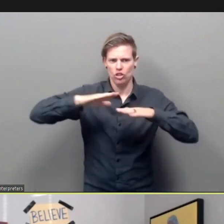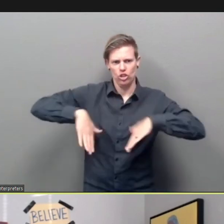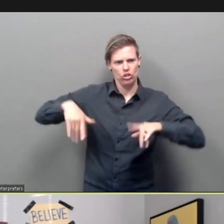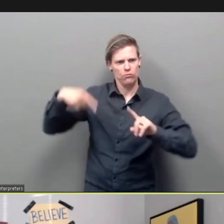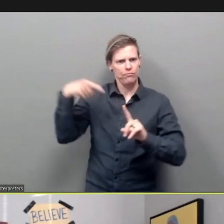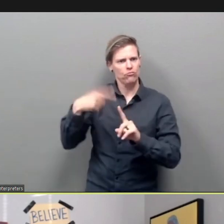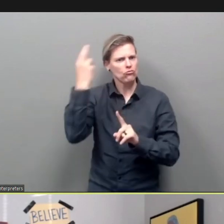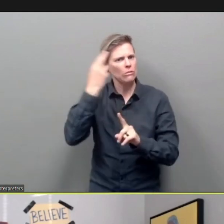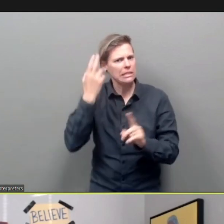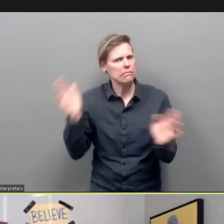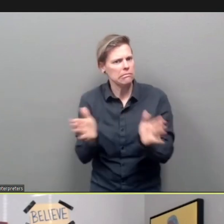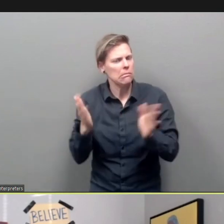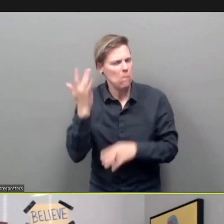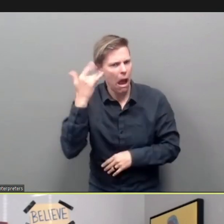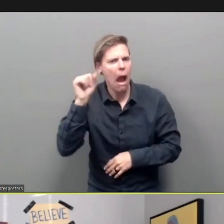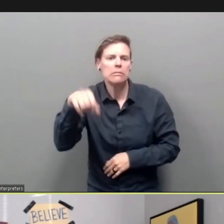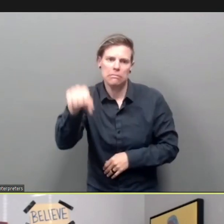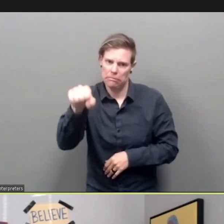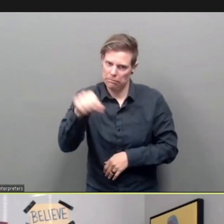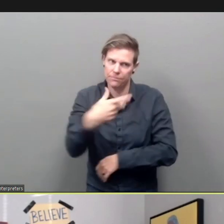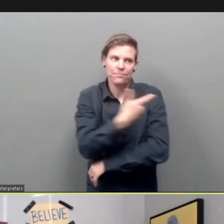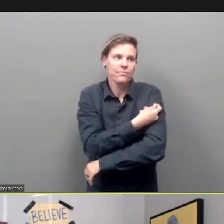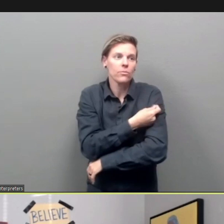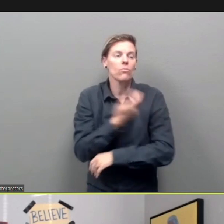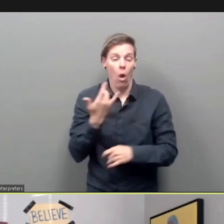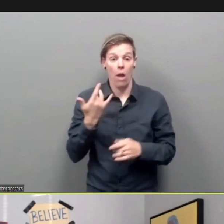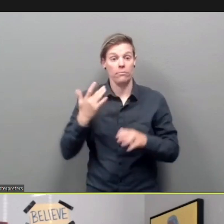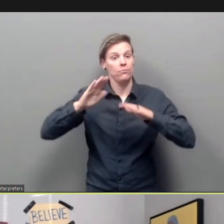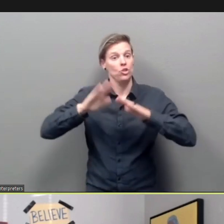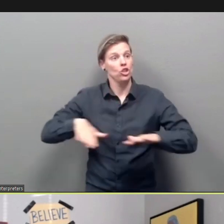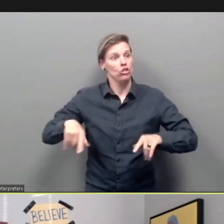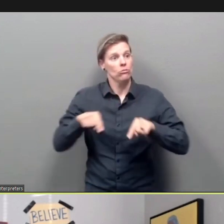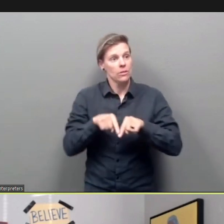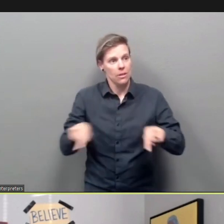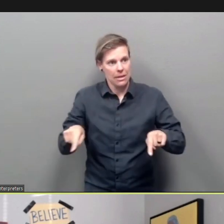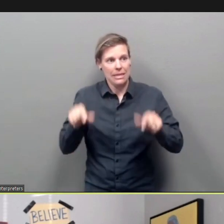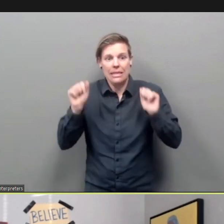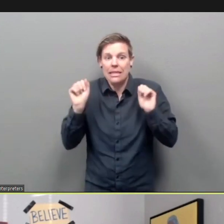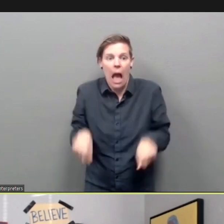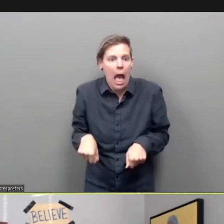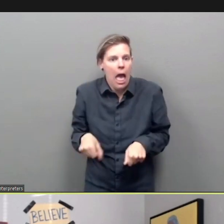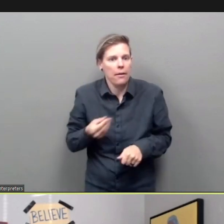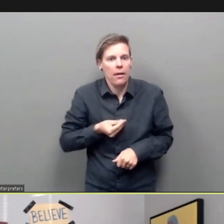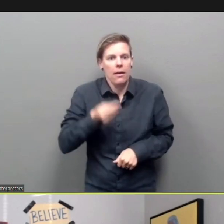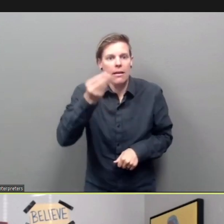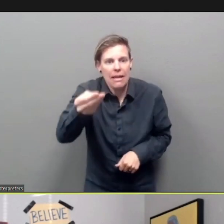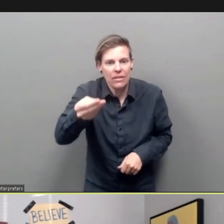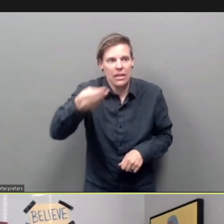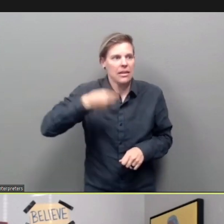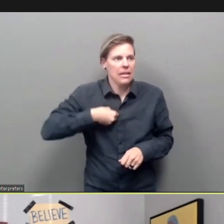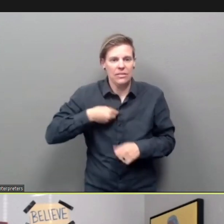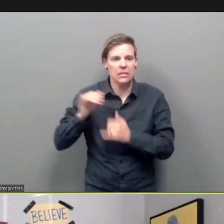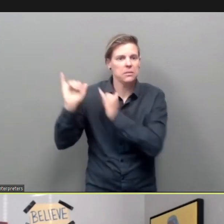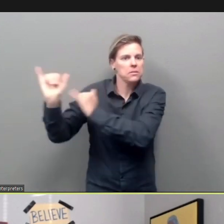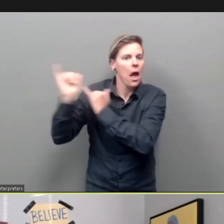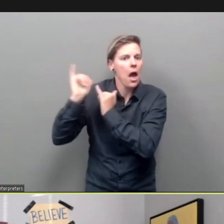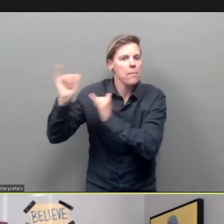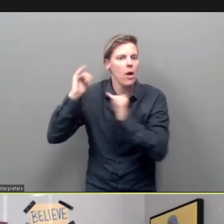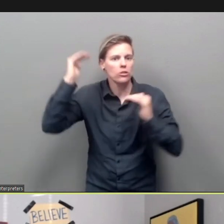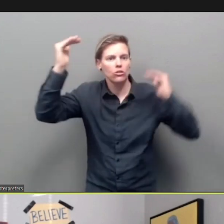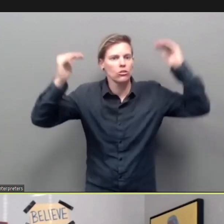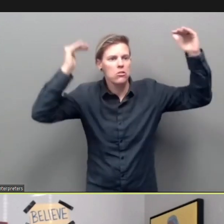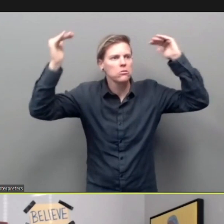But basically children do transmit at the same rate, correct me if I'm wrong, Christine, as adults.